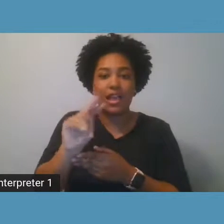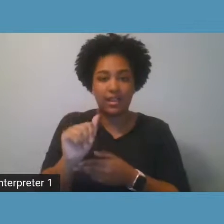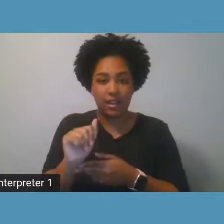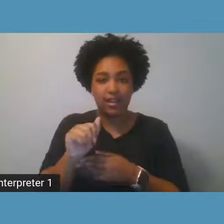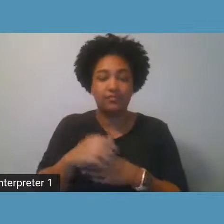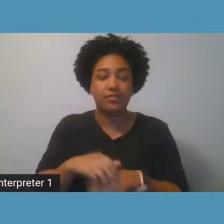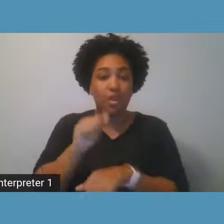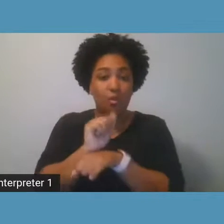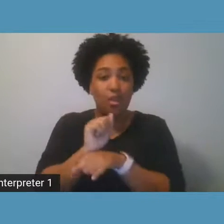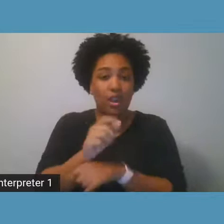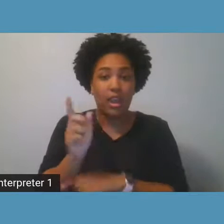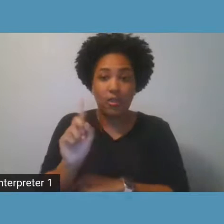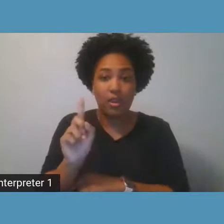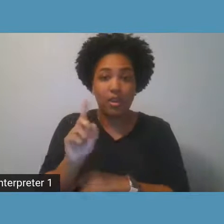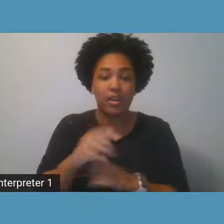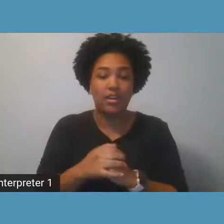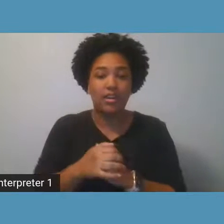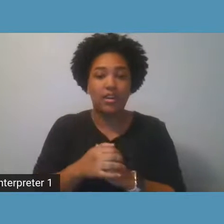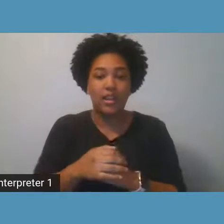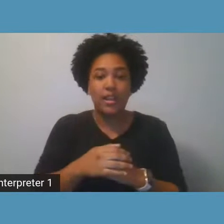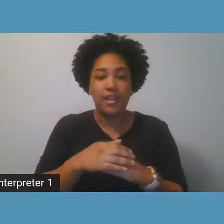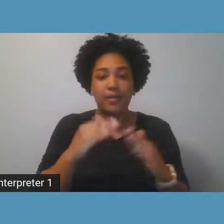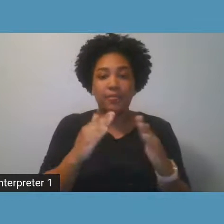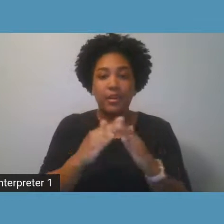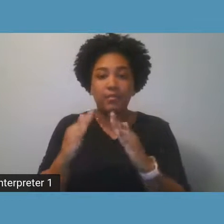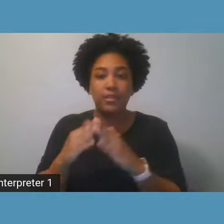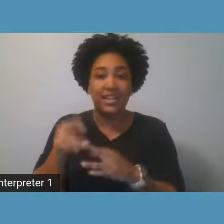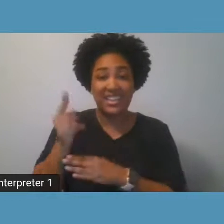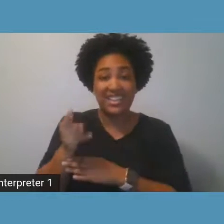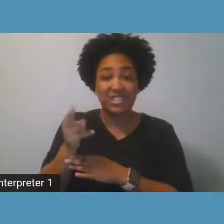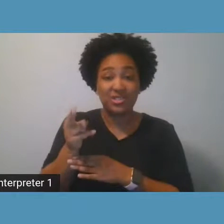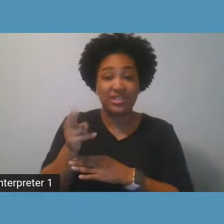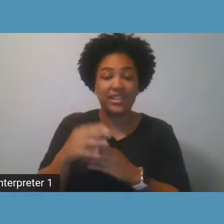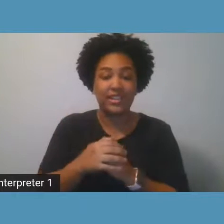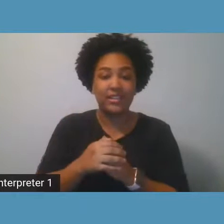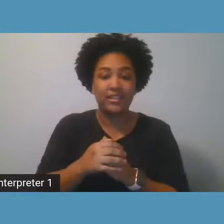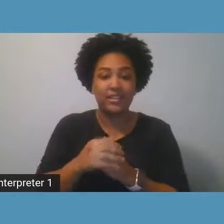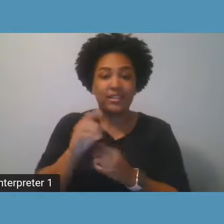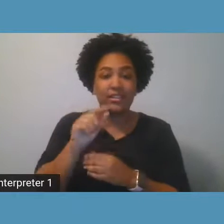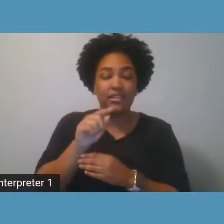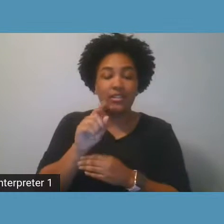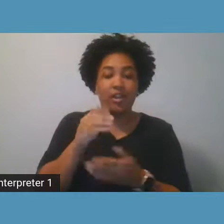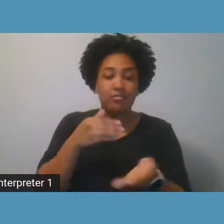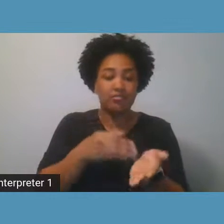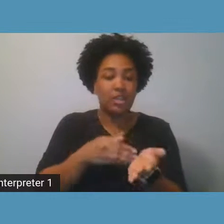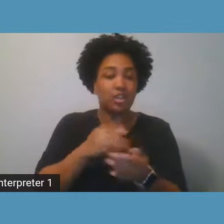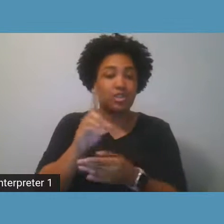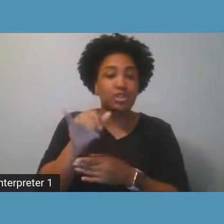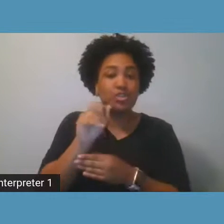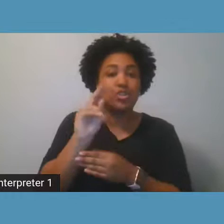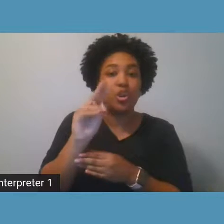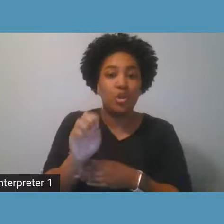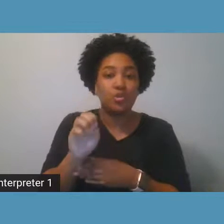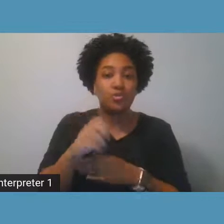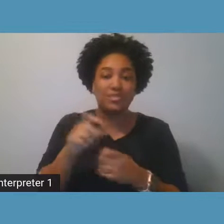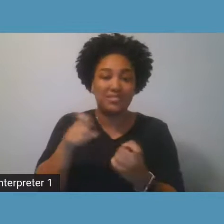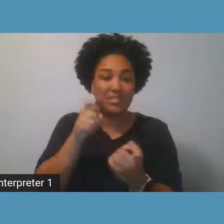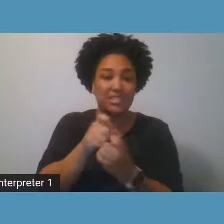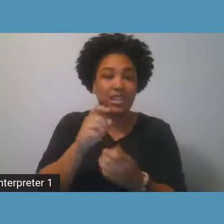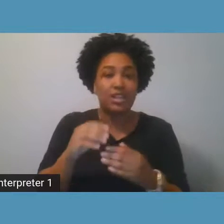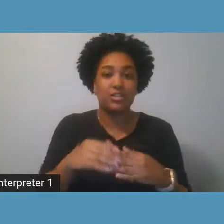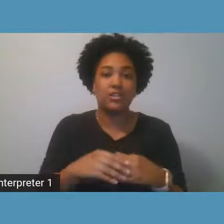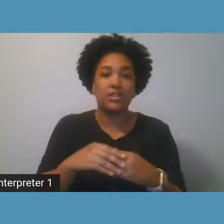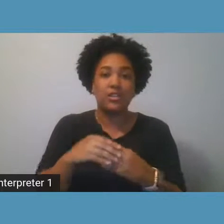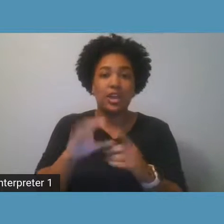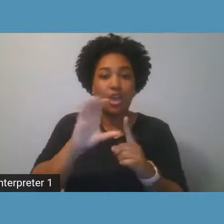the intersections of public history and archives, Dr. Jones is an international scholar who specializes in cultural memory